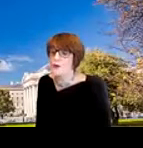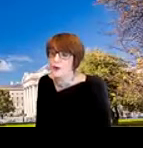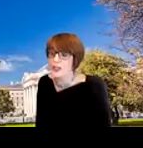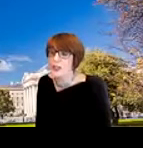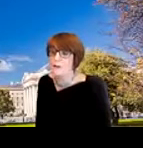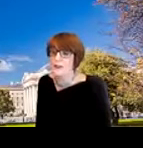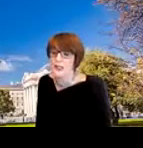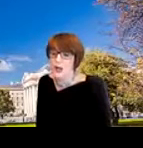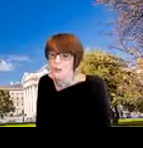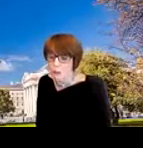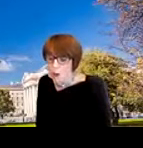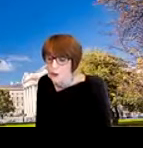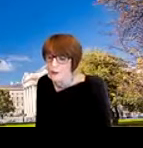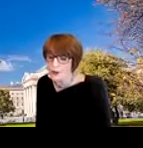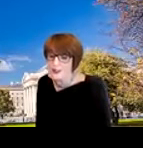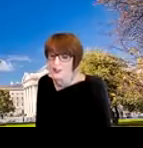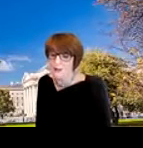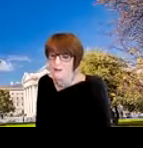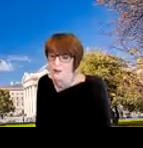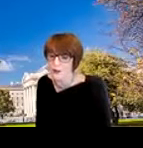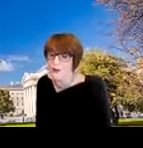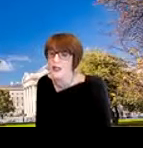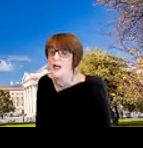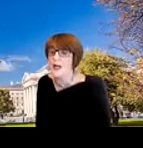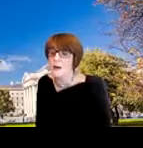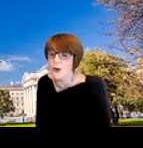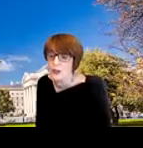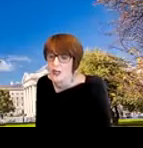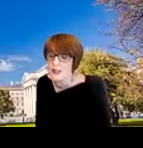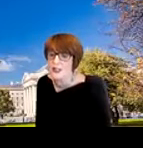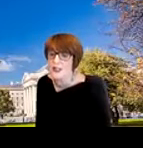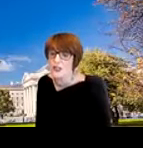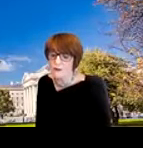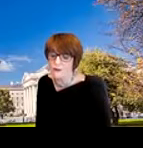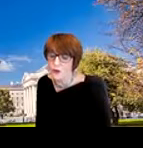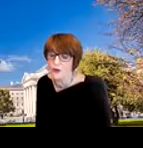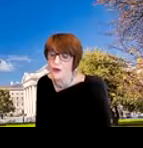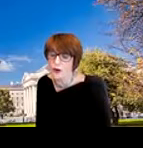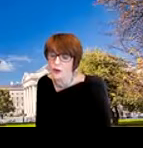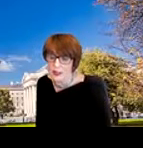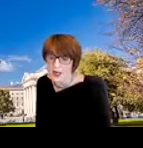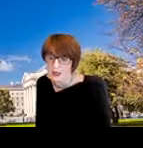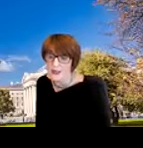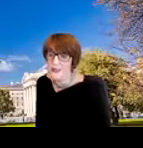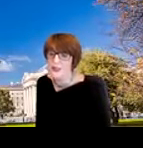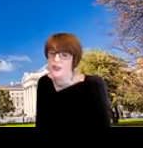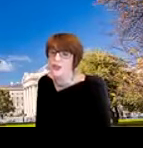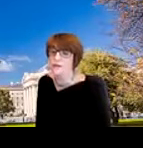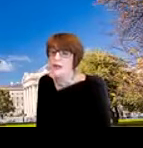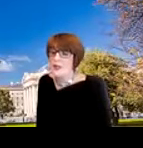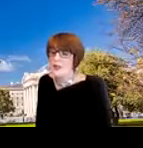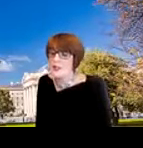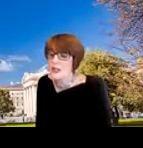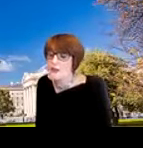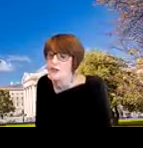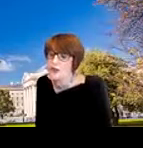to 48% more remotely, so people were using remote consultation, phone or online consultation.